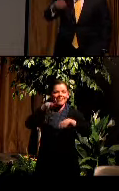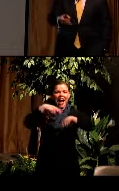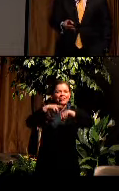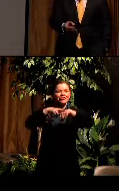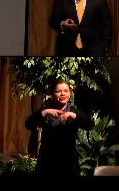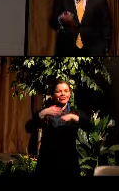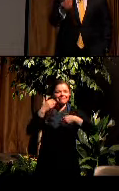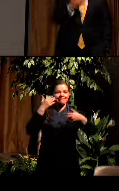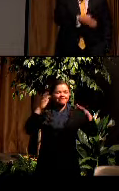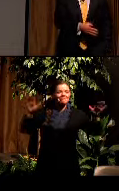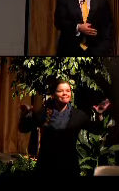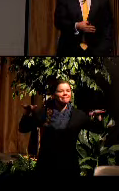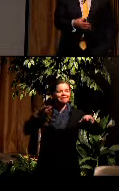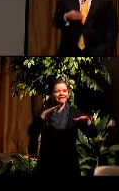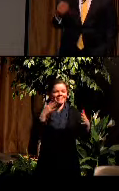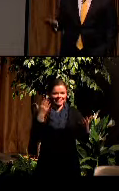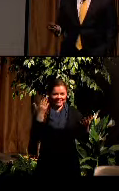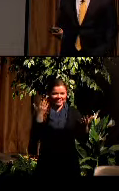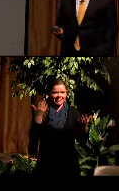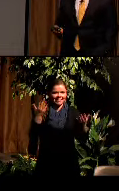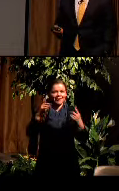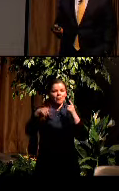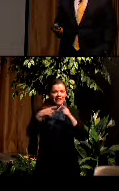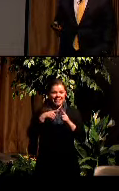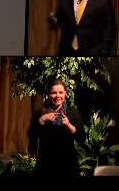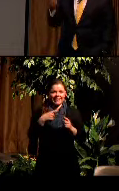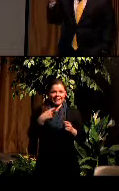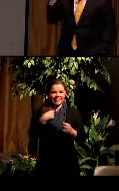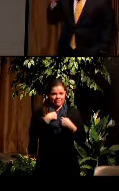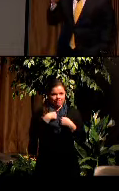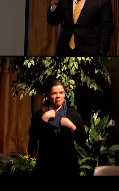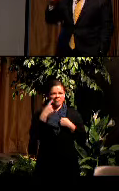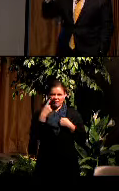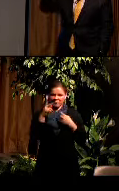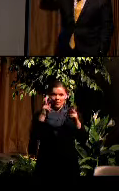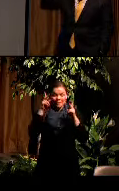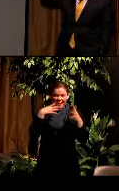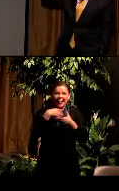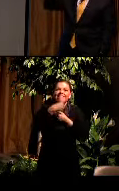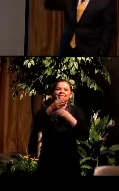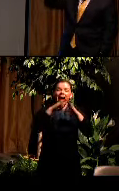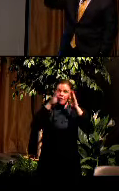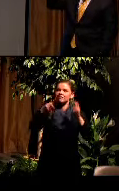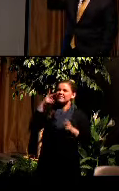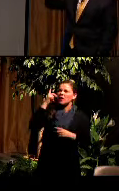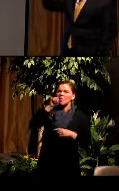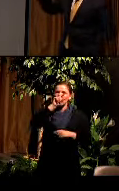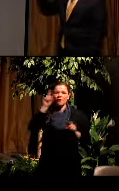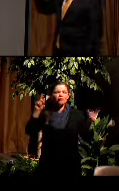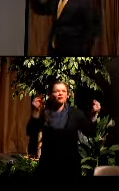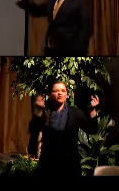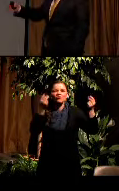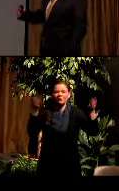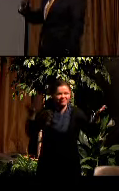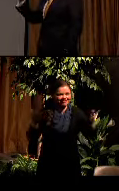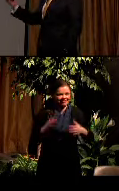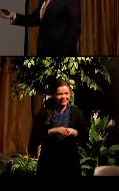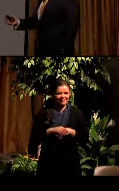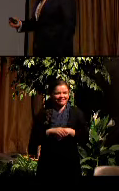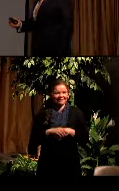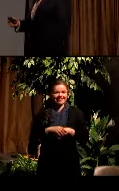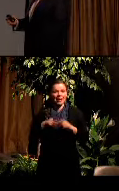robin, a song sparrow, a cardinal. You can't do that with a lot of animals. You wake up in the morning and you're hearing birds outside. It's a